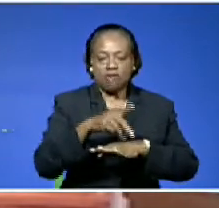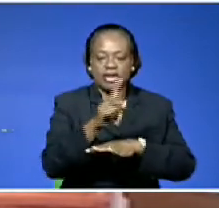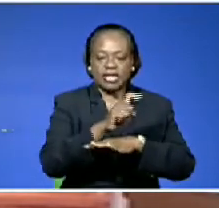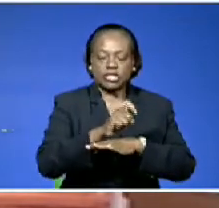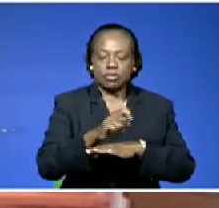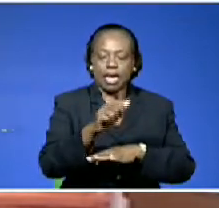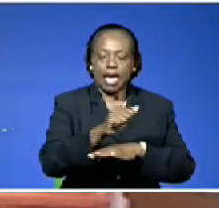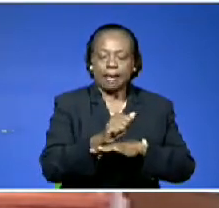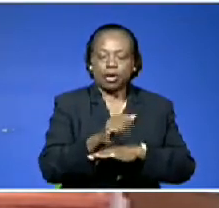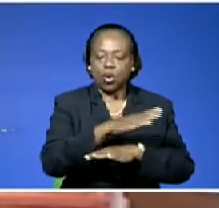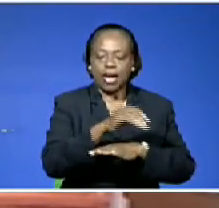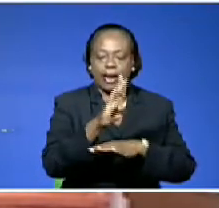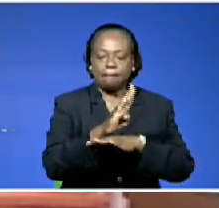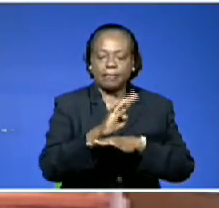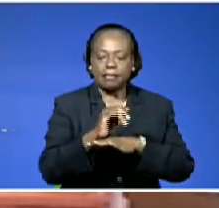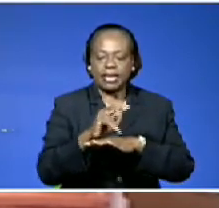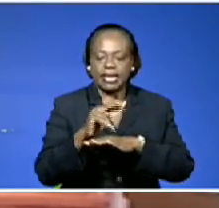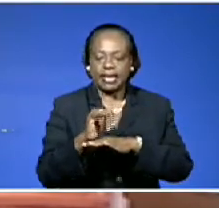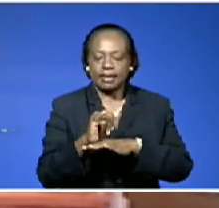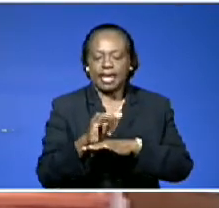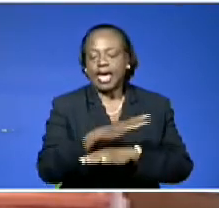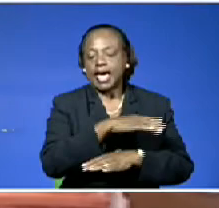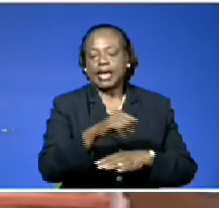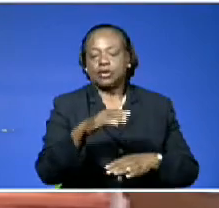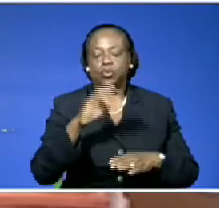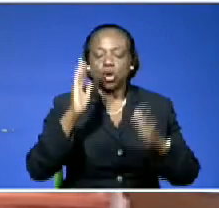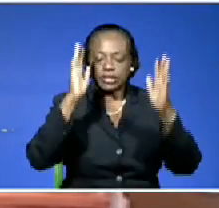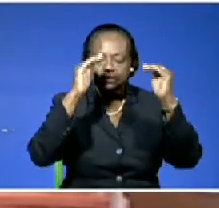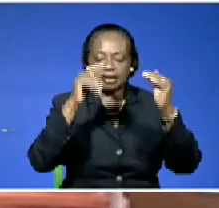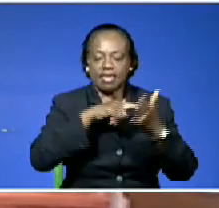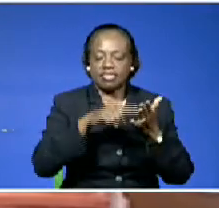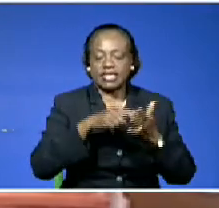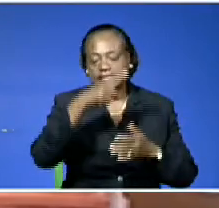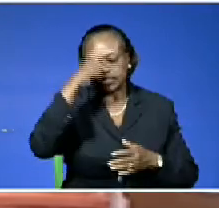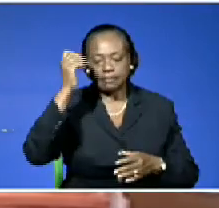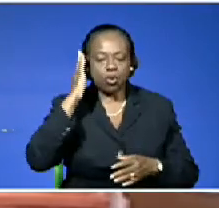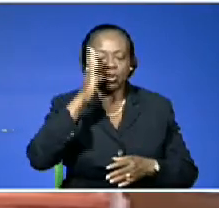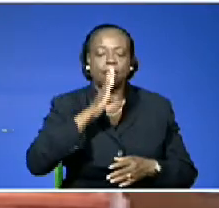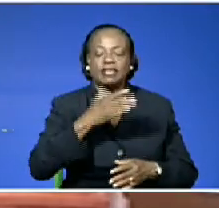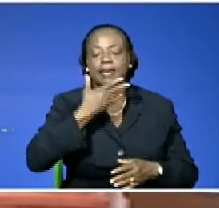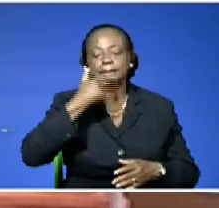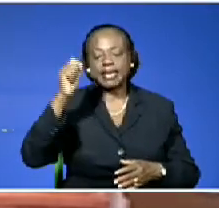And we are anticipating this summer will be the best summer we've ever had.